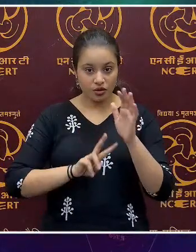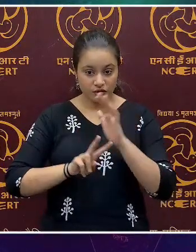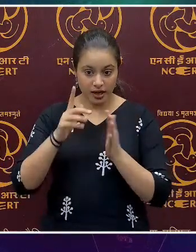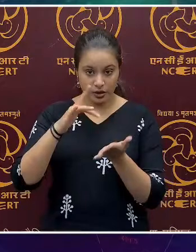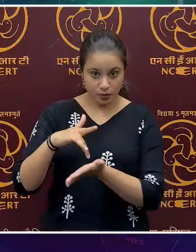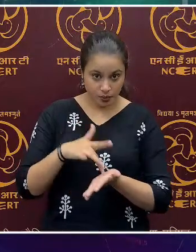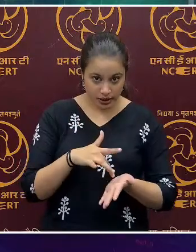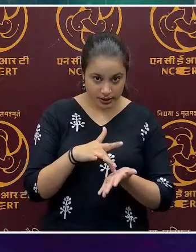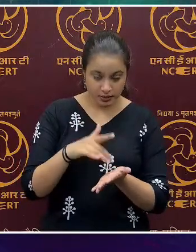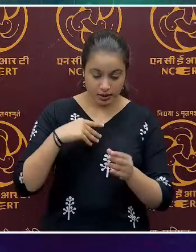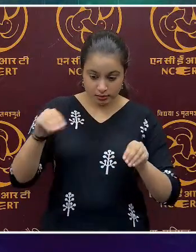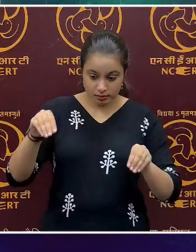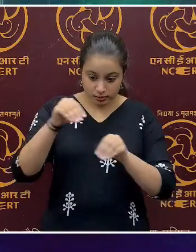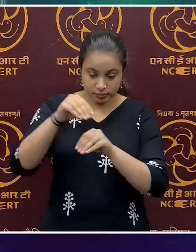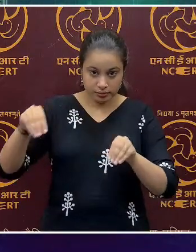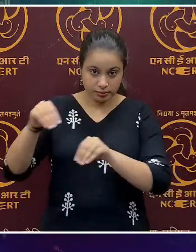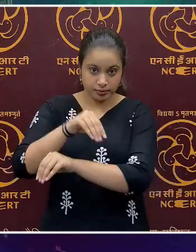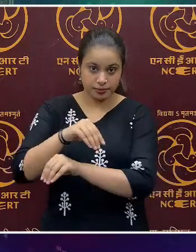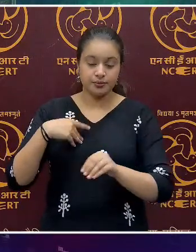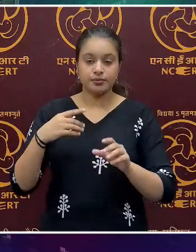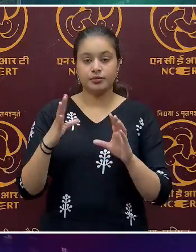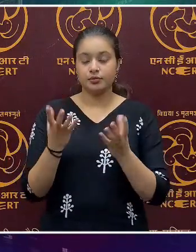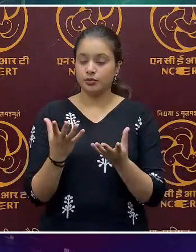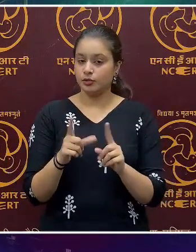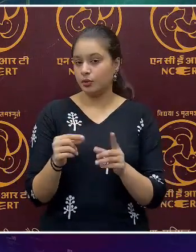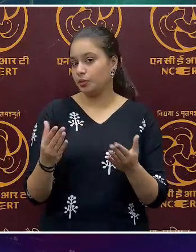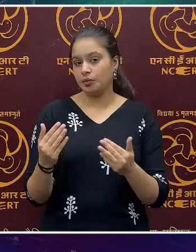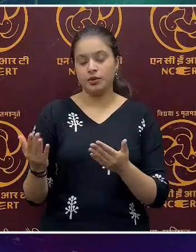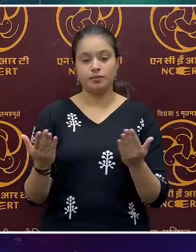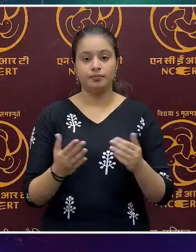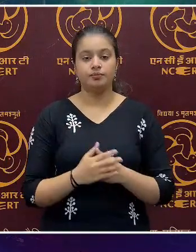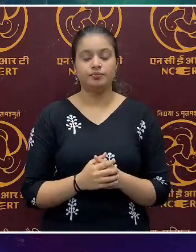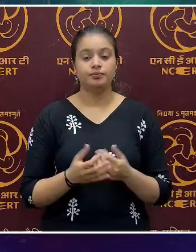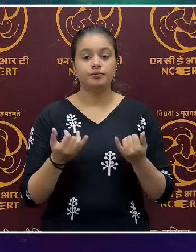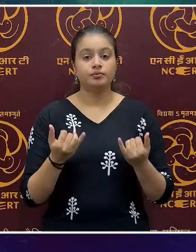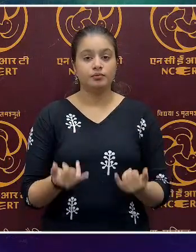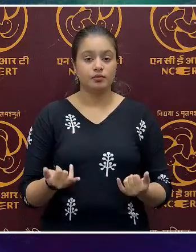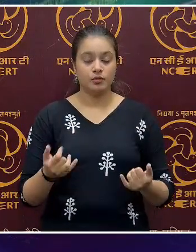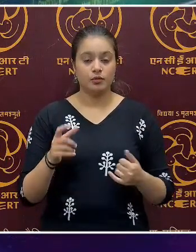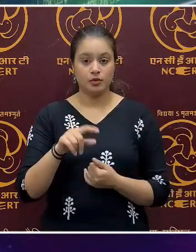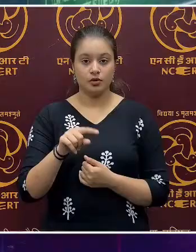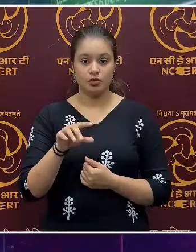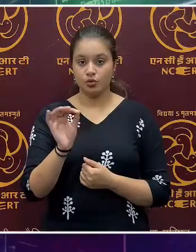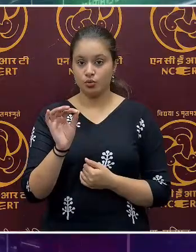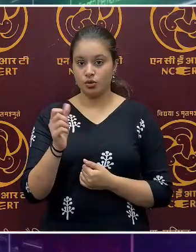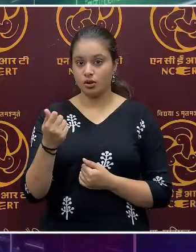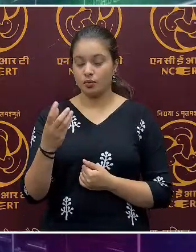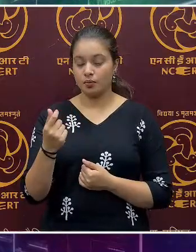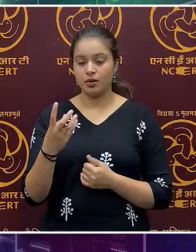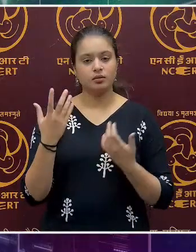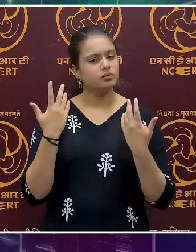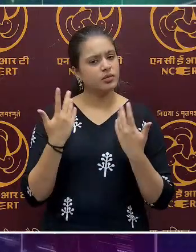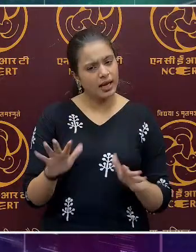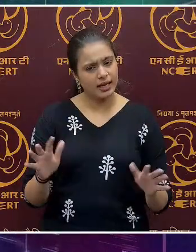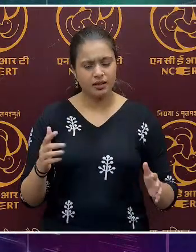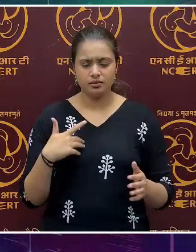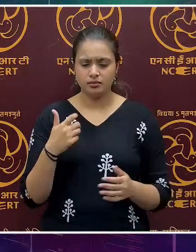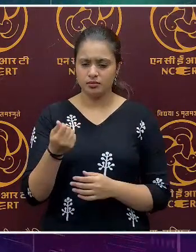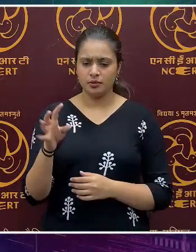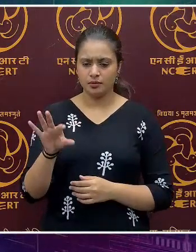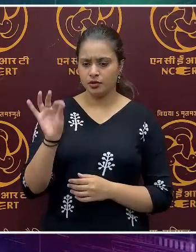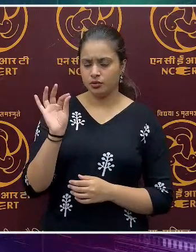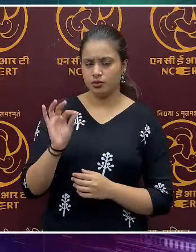size and swap it in the ascending order. So right now I will take the number like any random number.